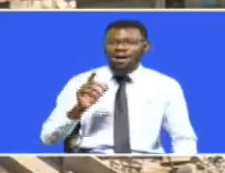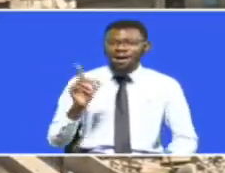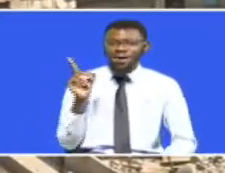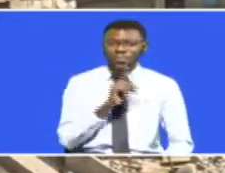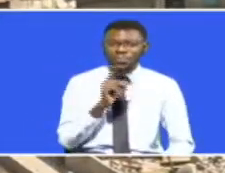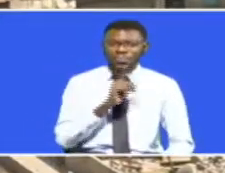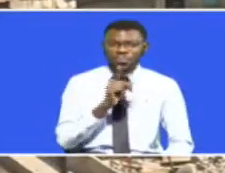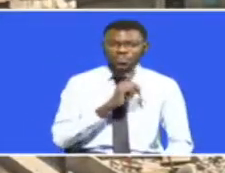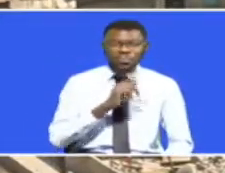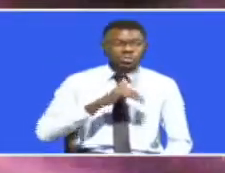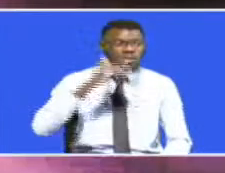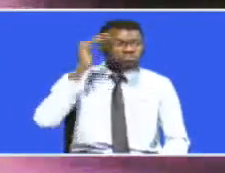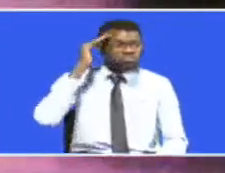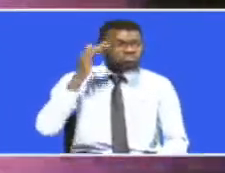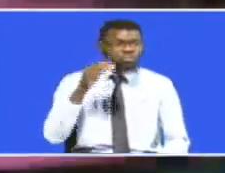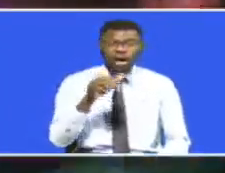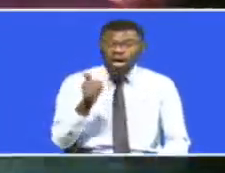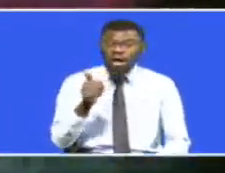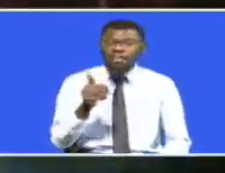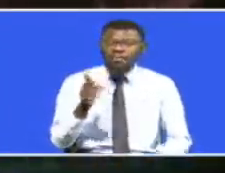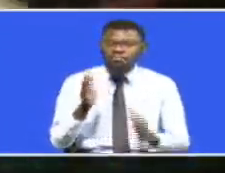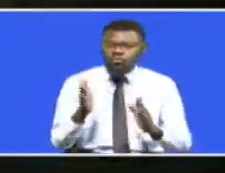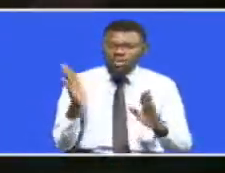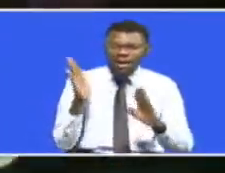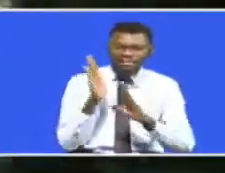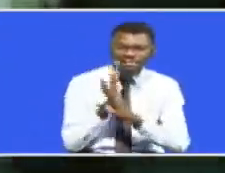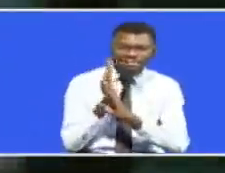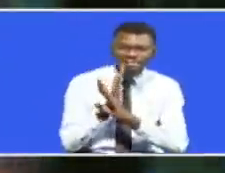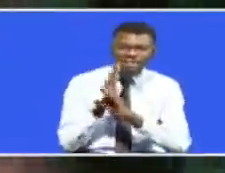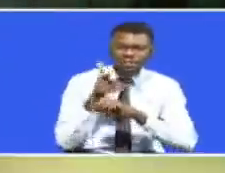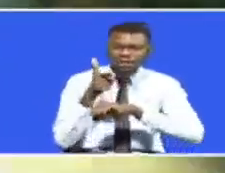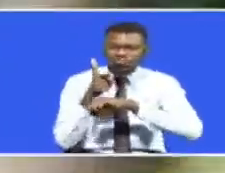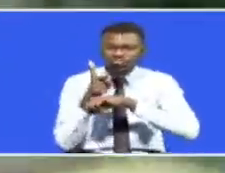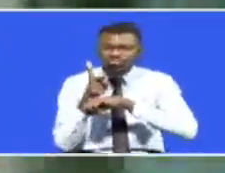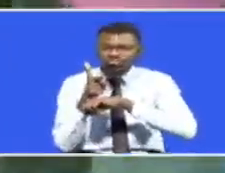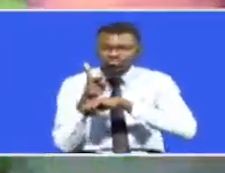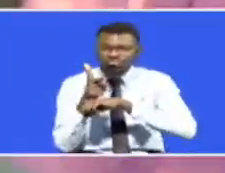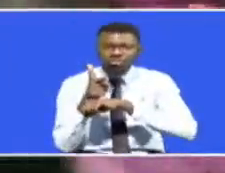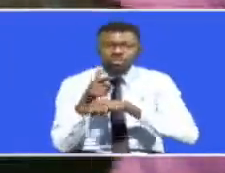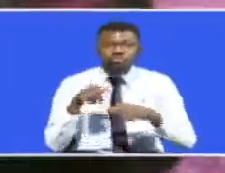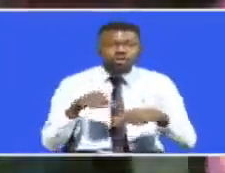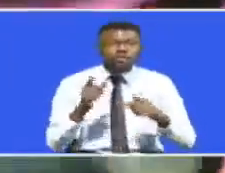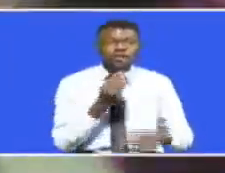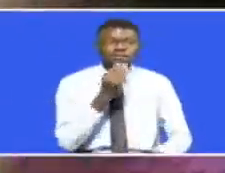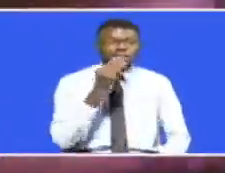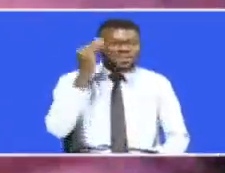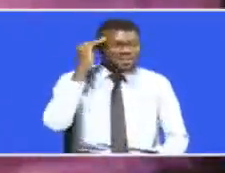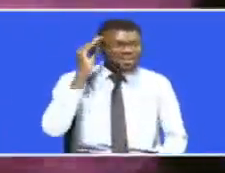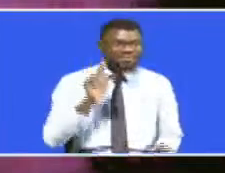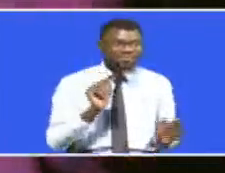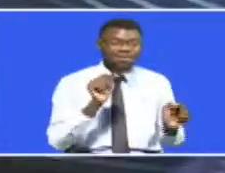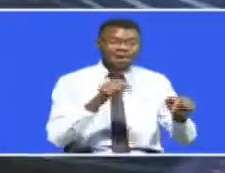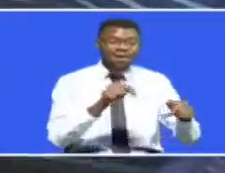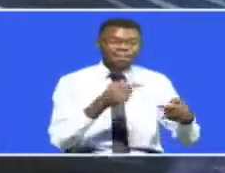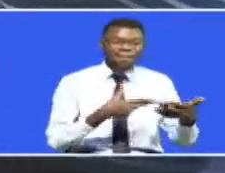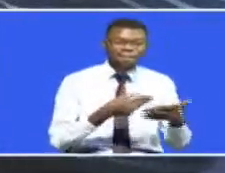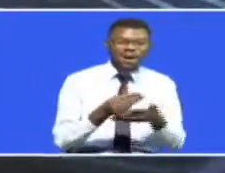First, our undercover cameraman had to understand his way around by purchasing a little bit of the Biko.